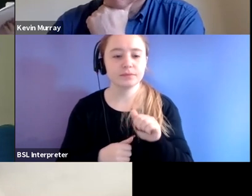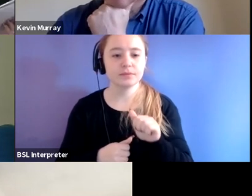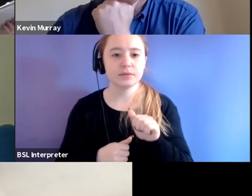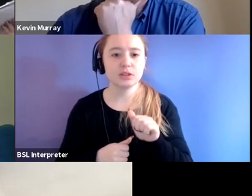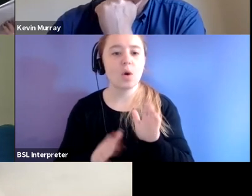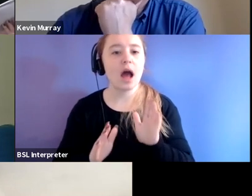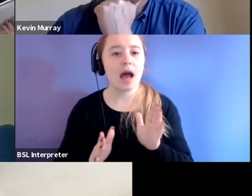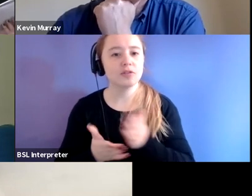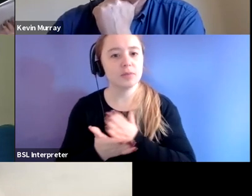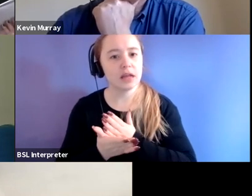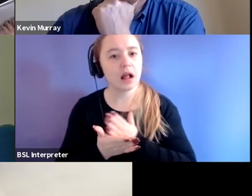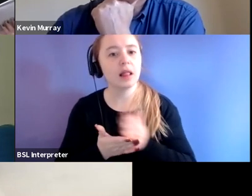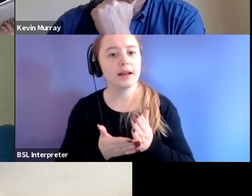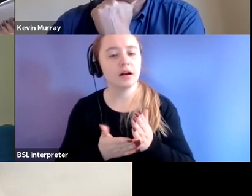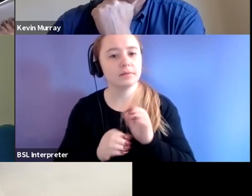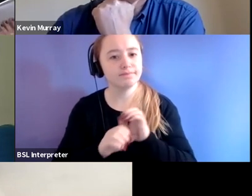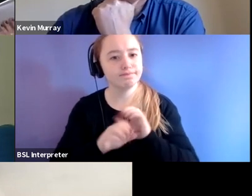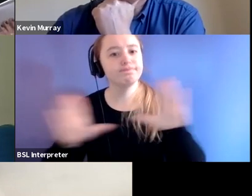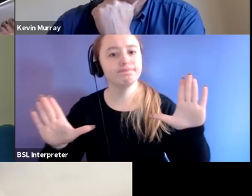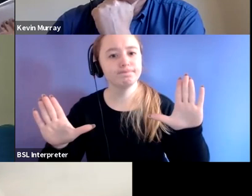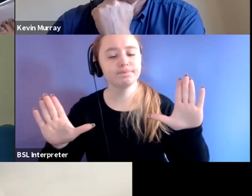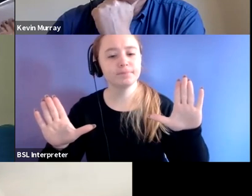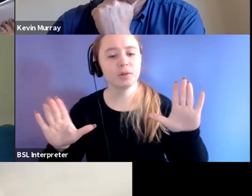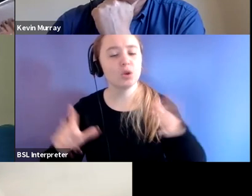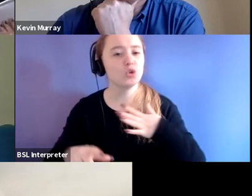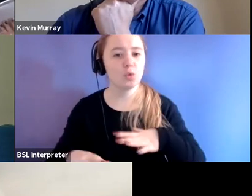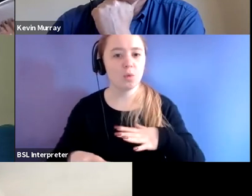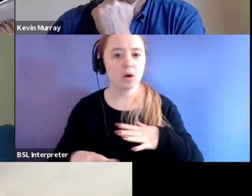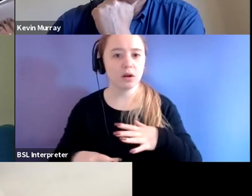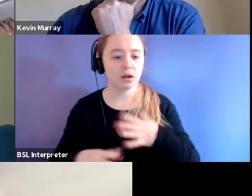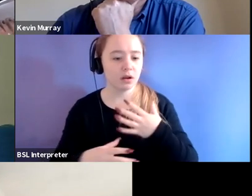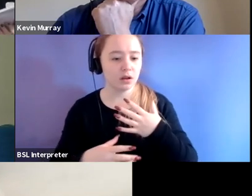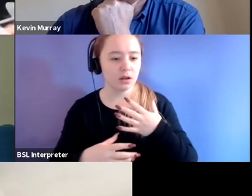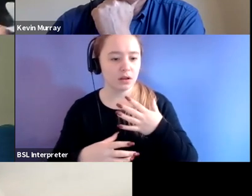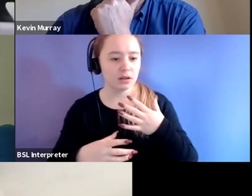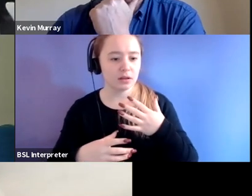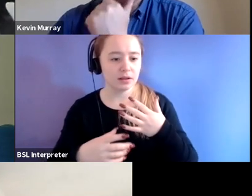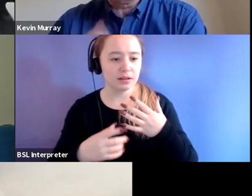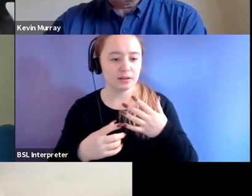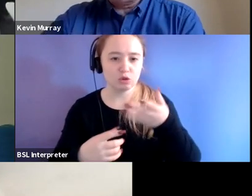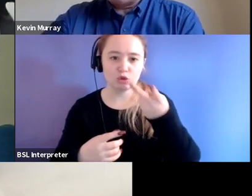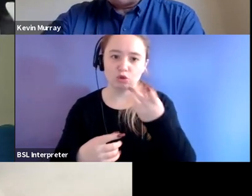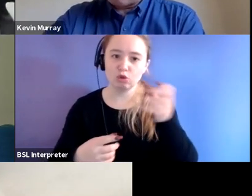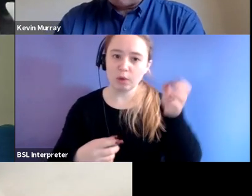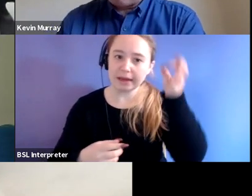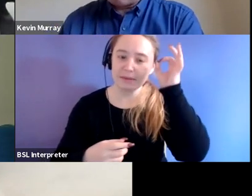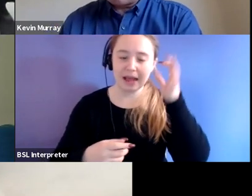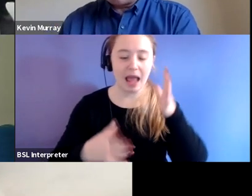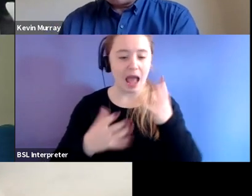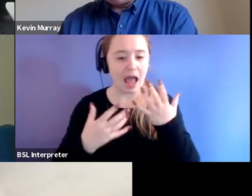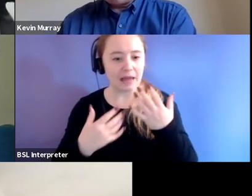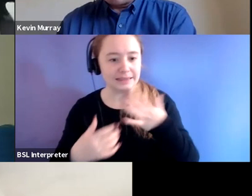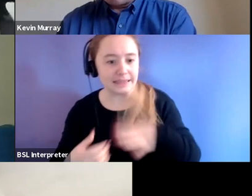to be clear and not getting too obsessed on the characteristics of a 20-minute neighbourhood, that it has to have, you know,